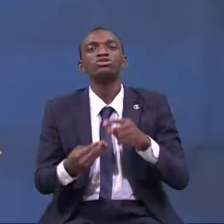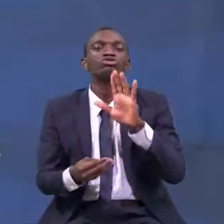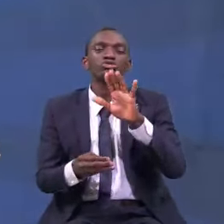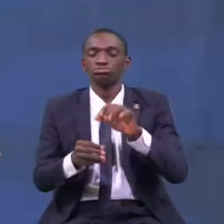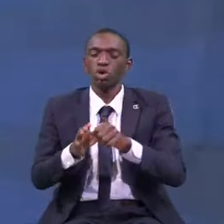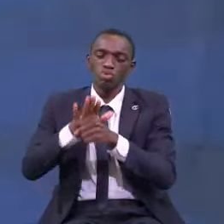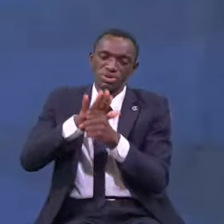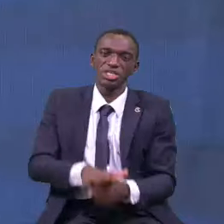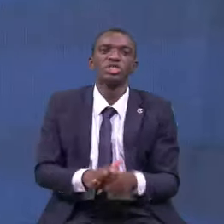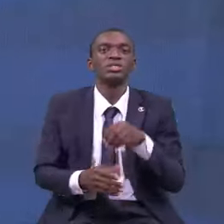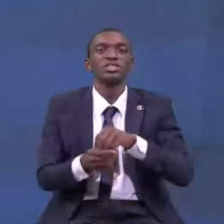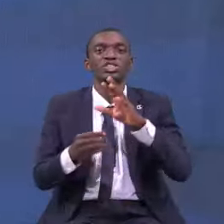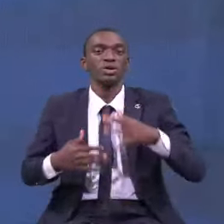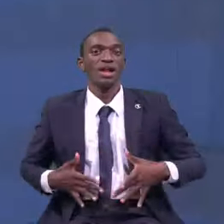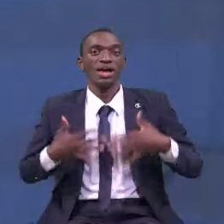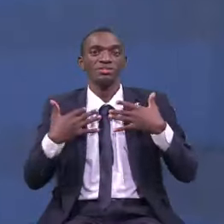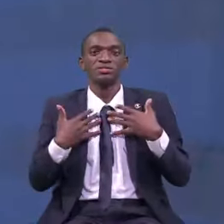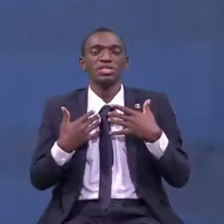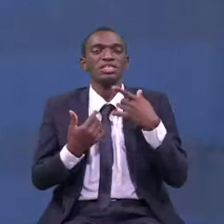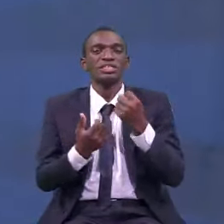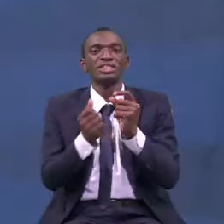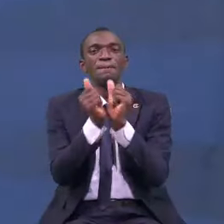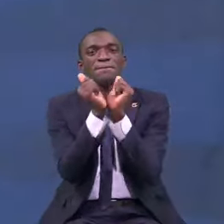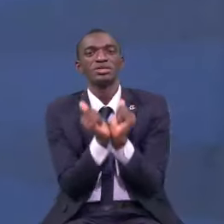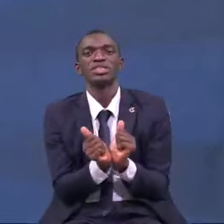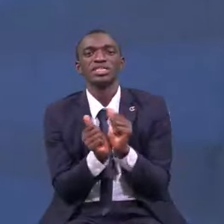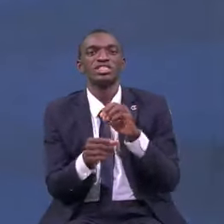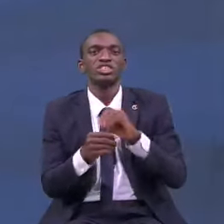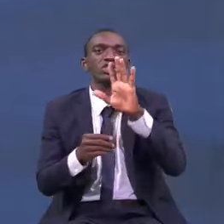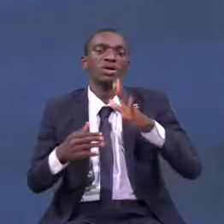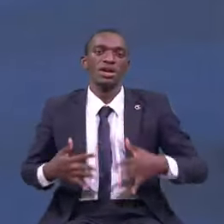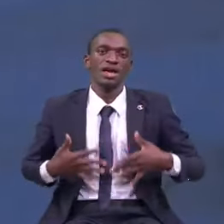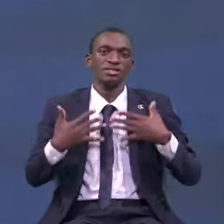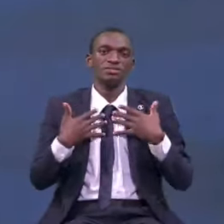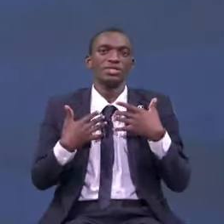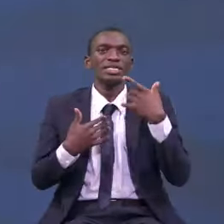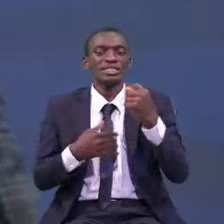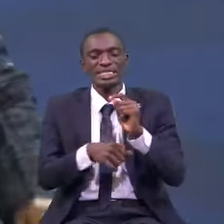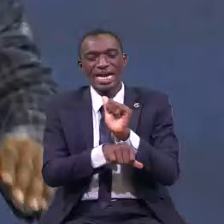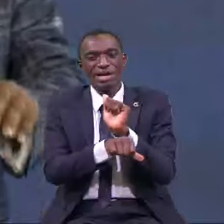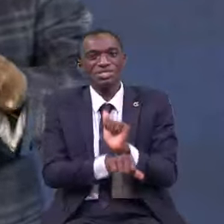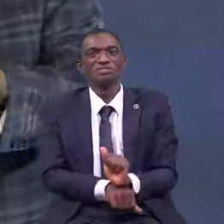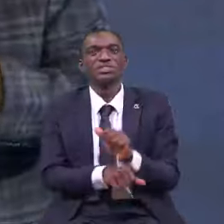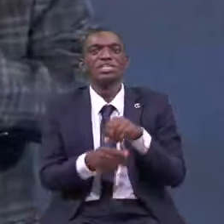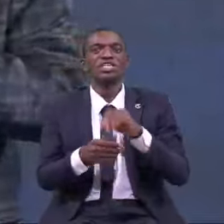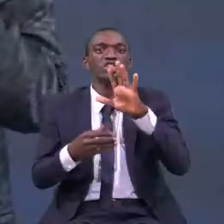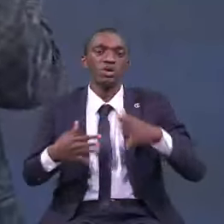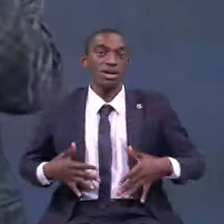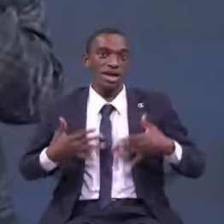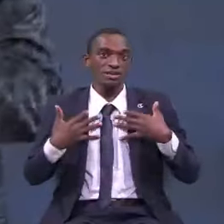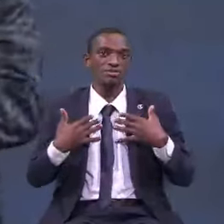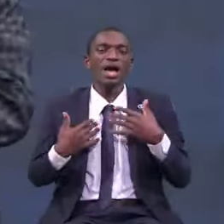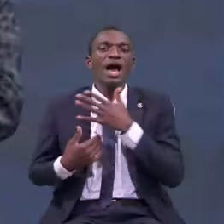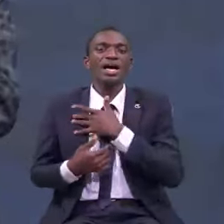life, the bondage in your life, the captivity in your life, and the